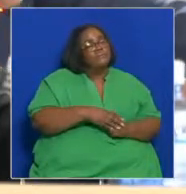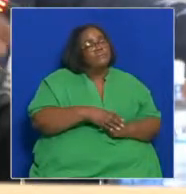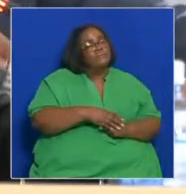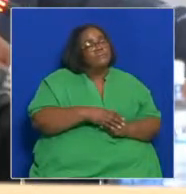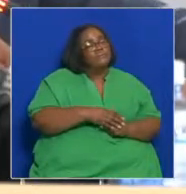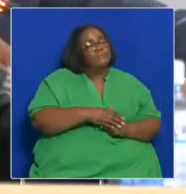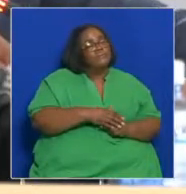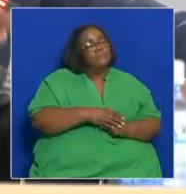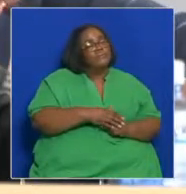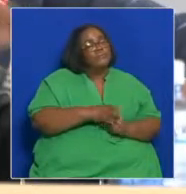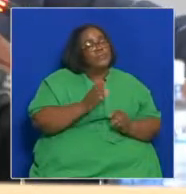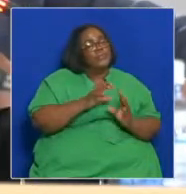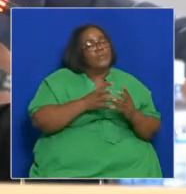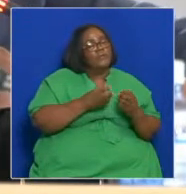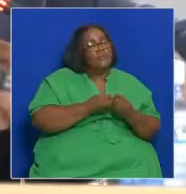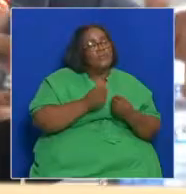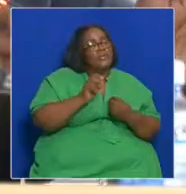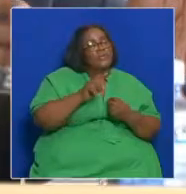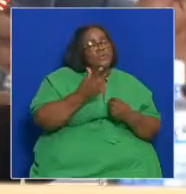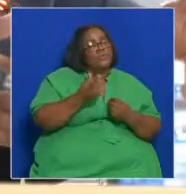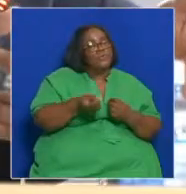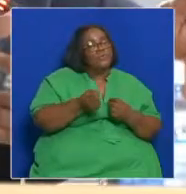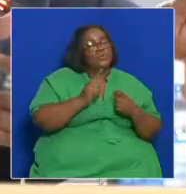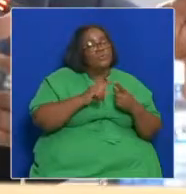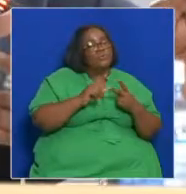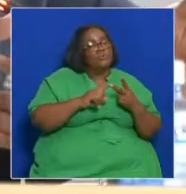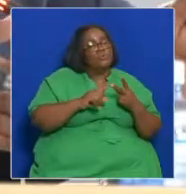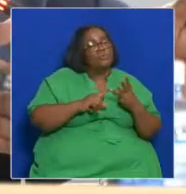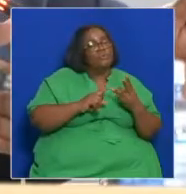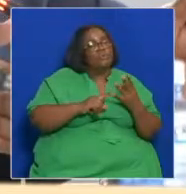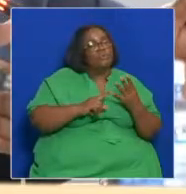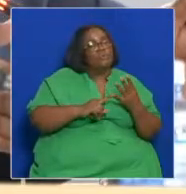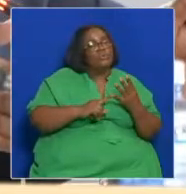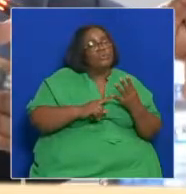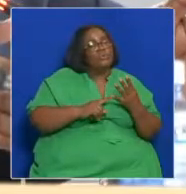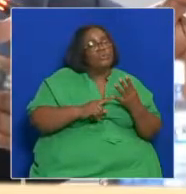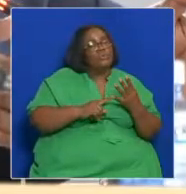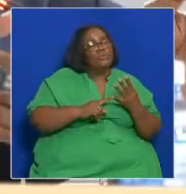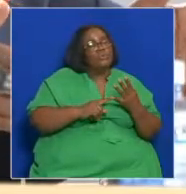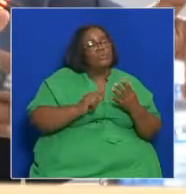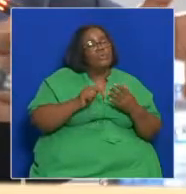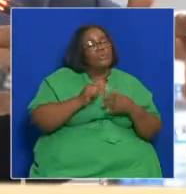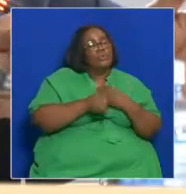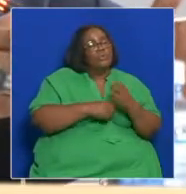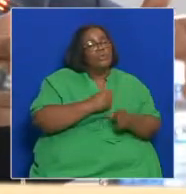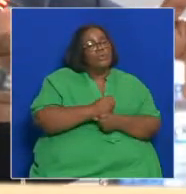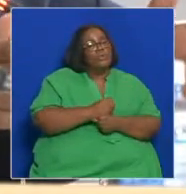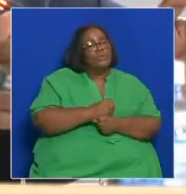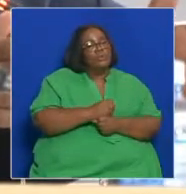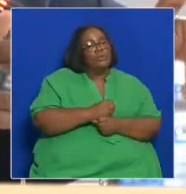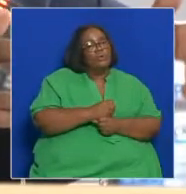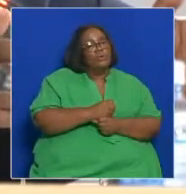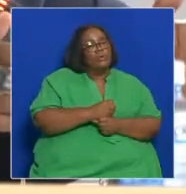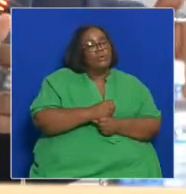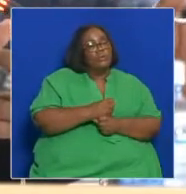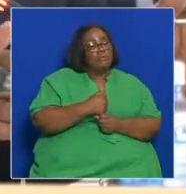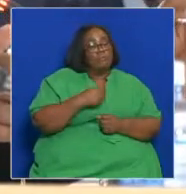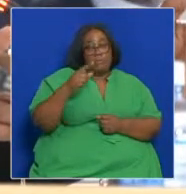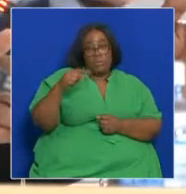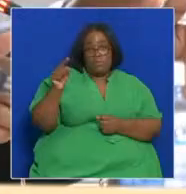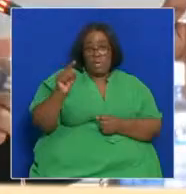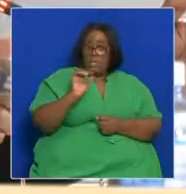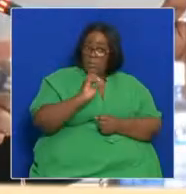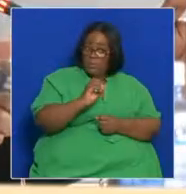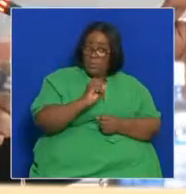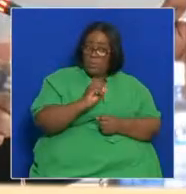of everything that you undertake, you are going to do during that year. Am I correct that there is such a thing?